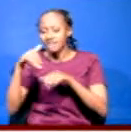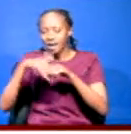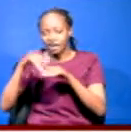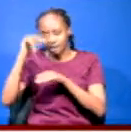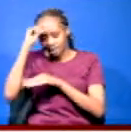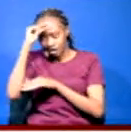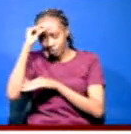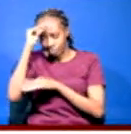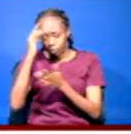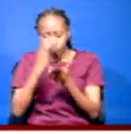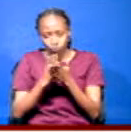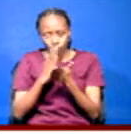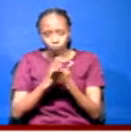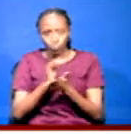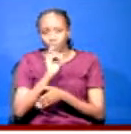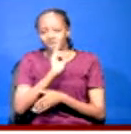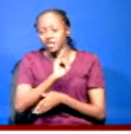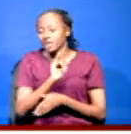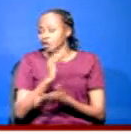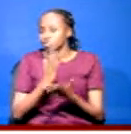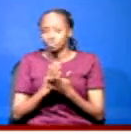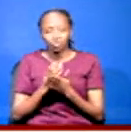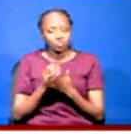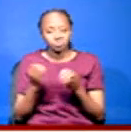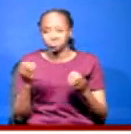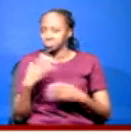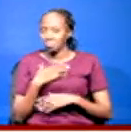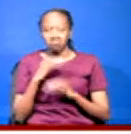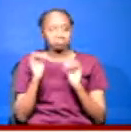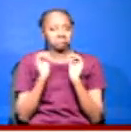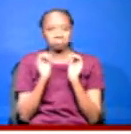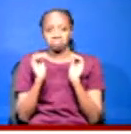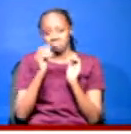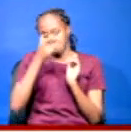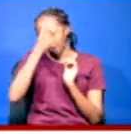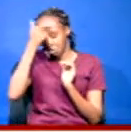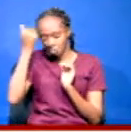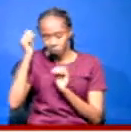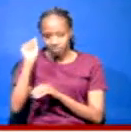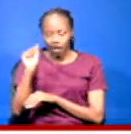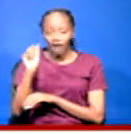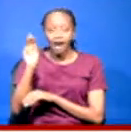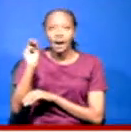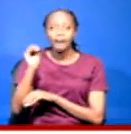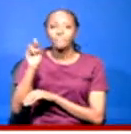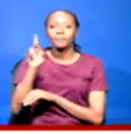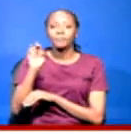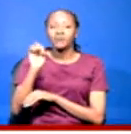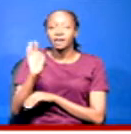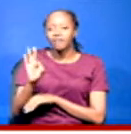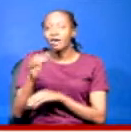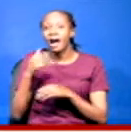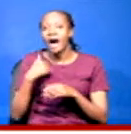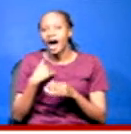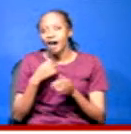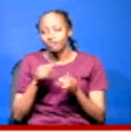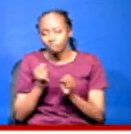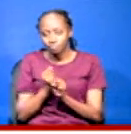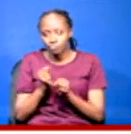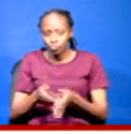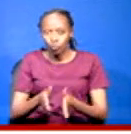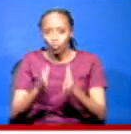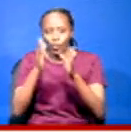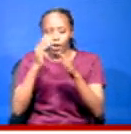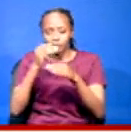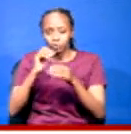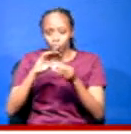It is then not surprising that AMREF has led the way in creating this institution, which we believe